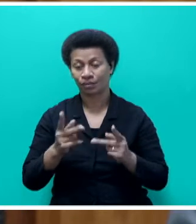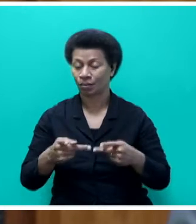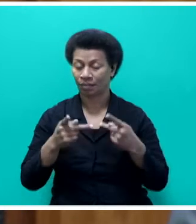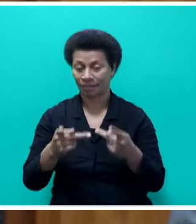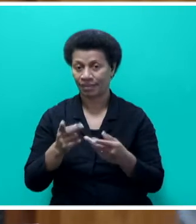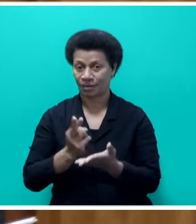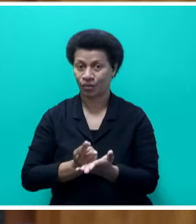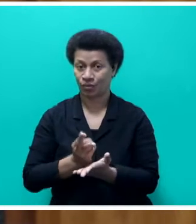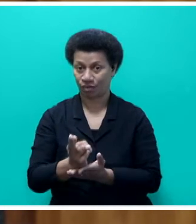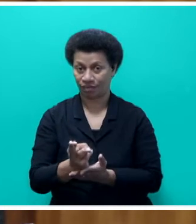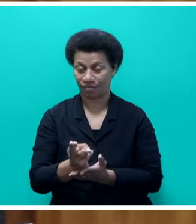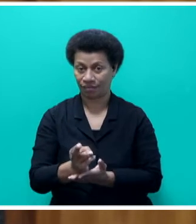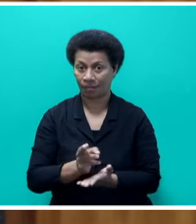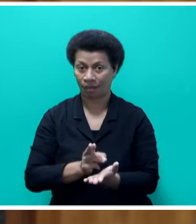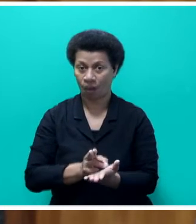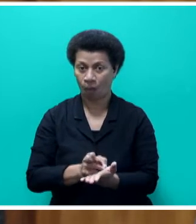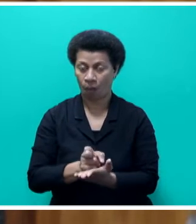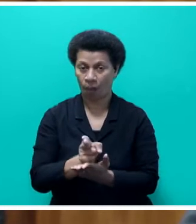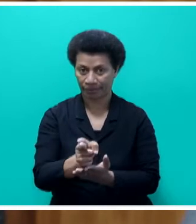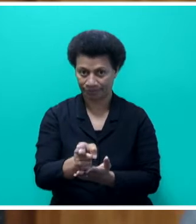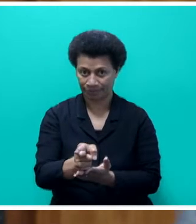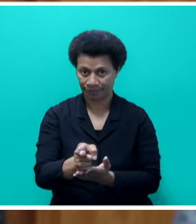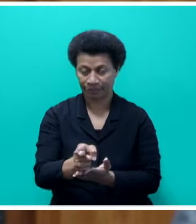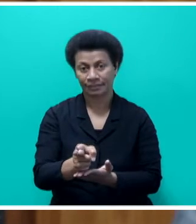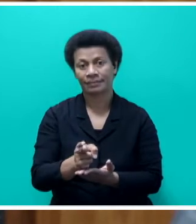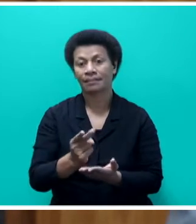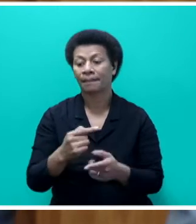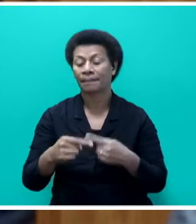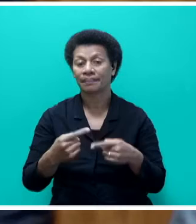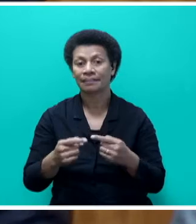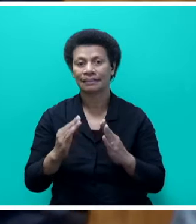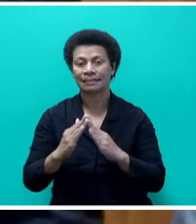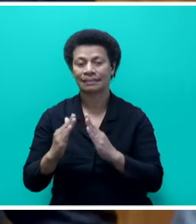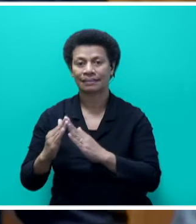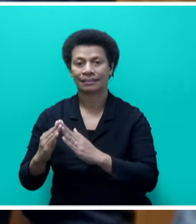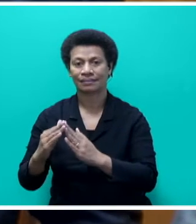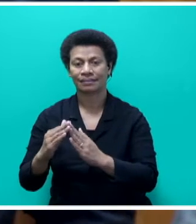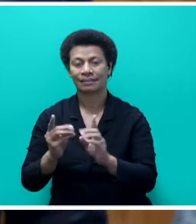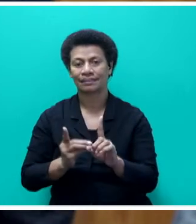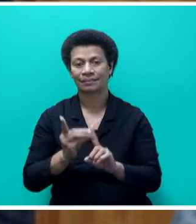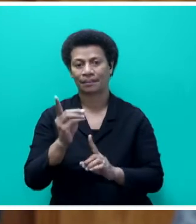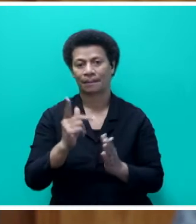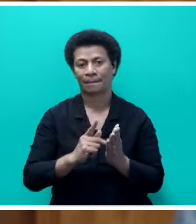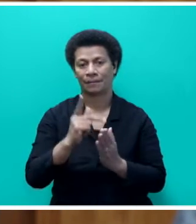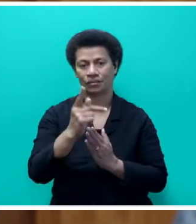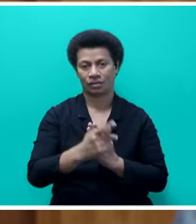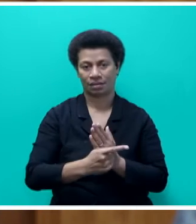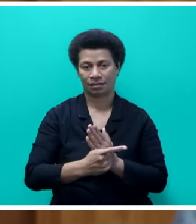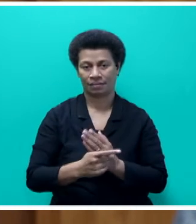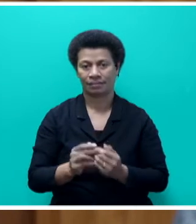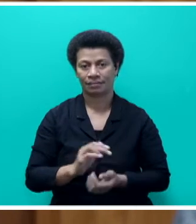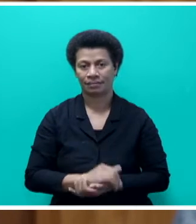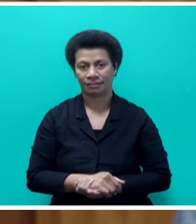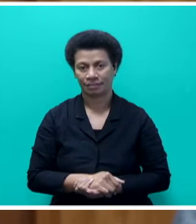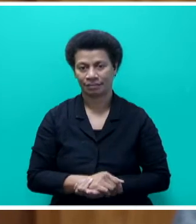truthful, honest insights into the status of the town development projects, not things that